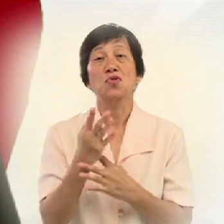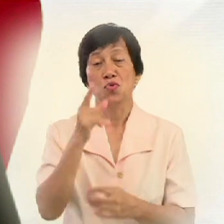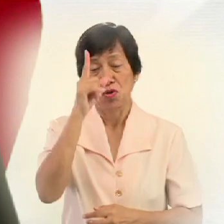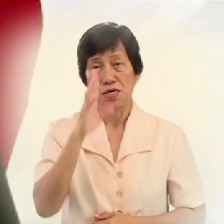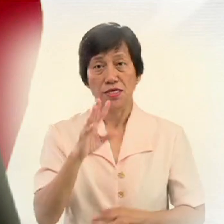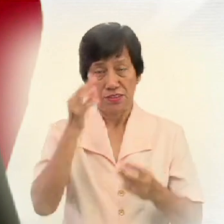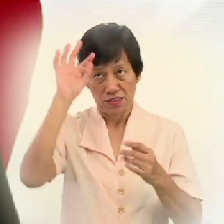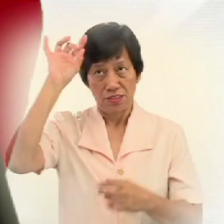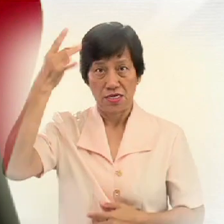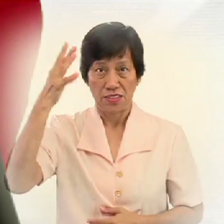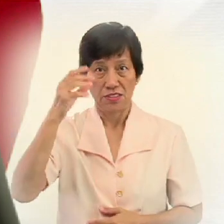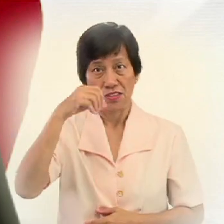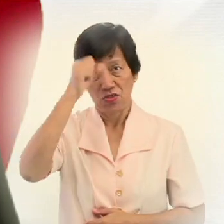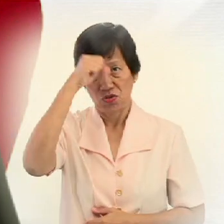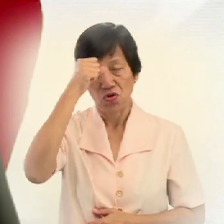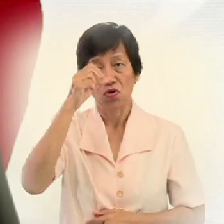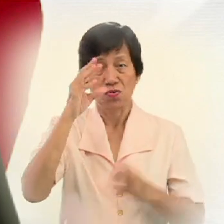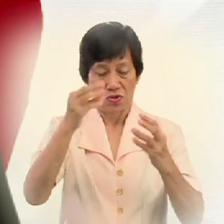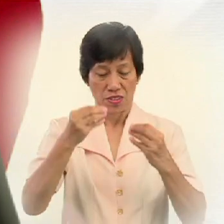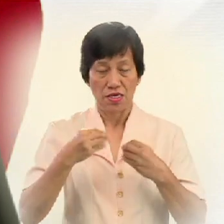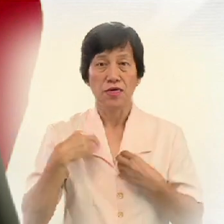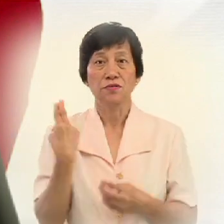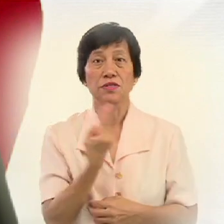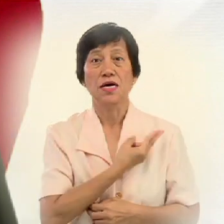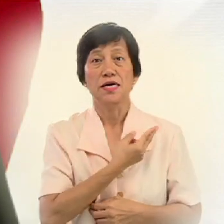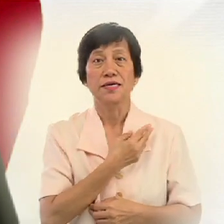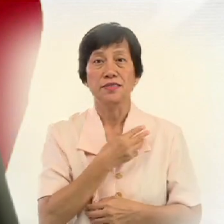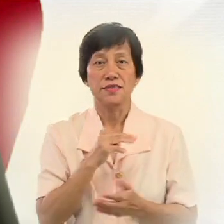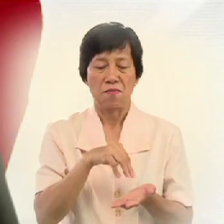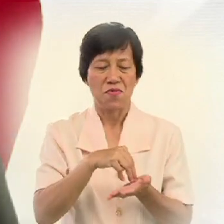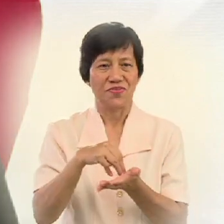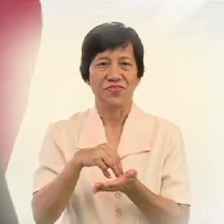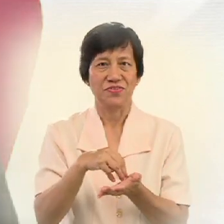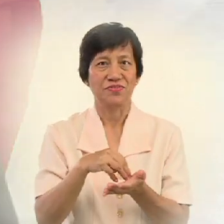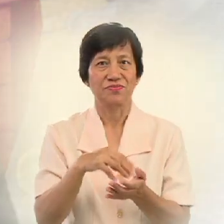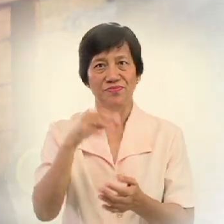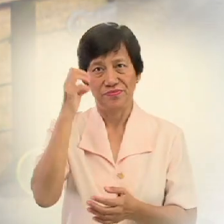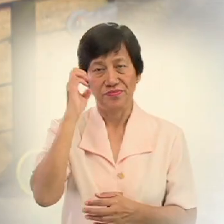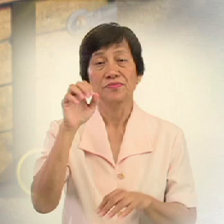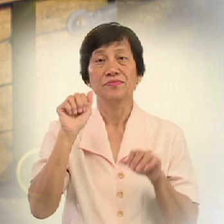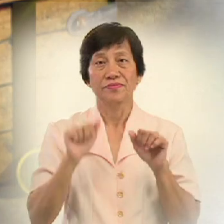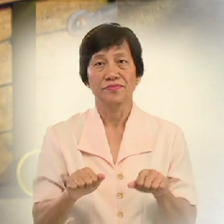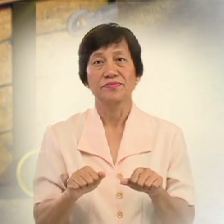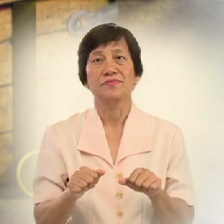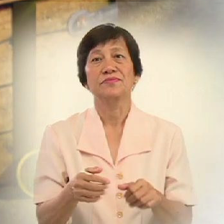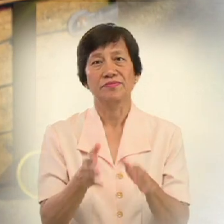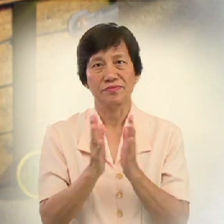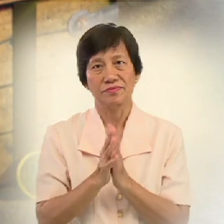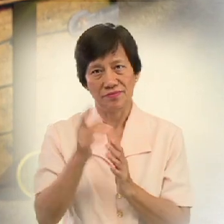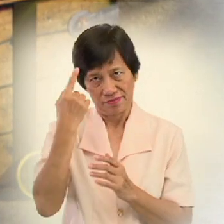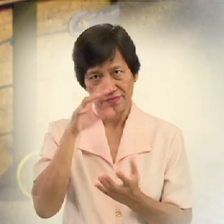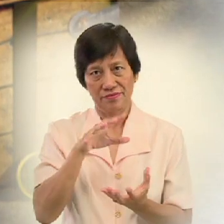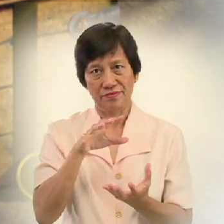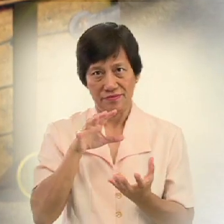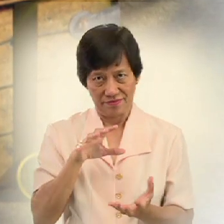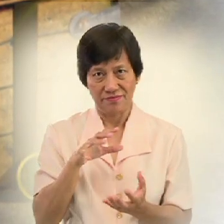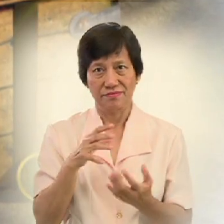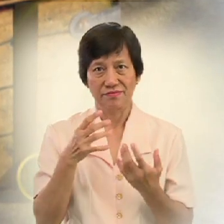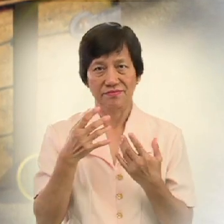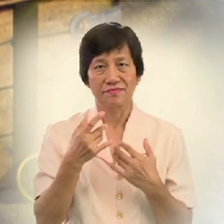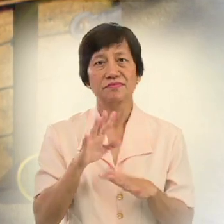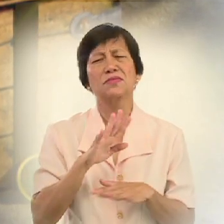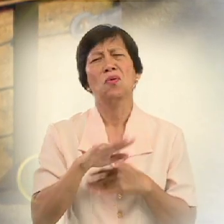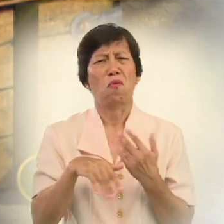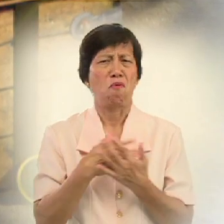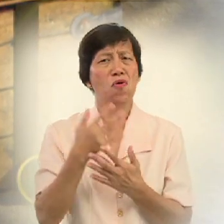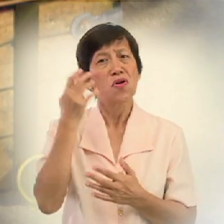Solomon gives us a model. He could have asked for riches. After all, he